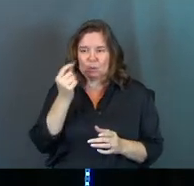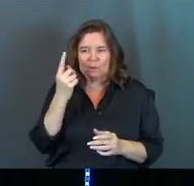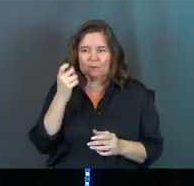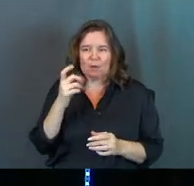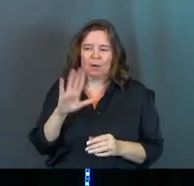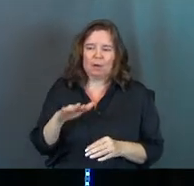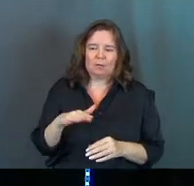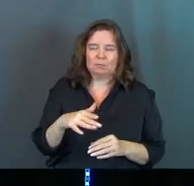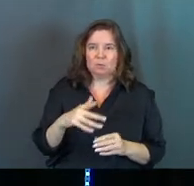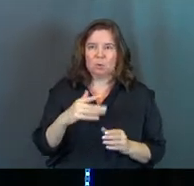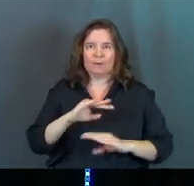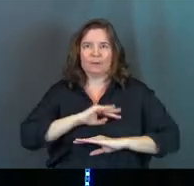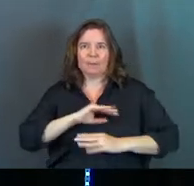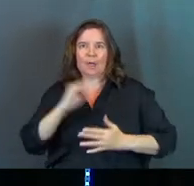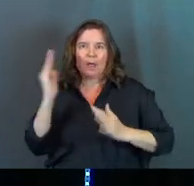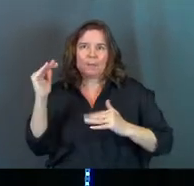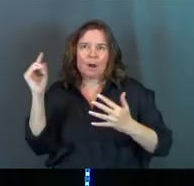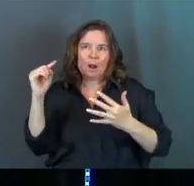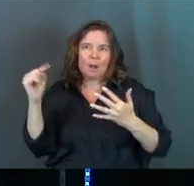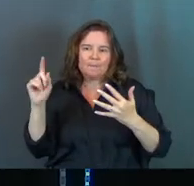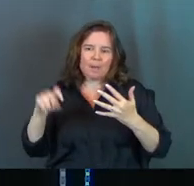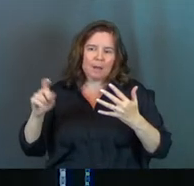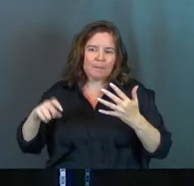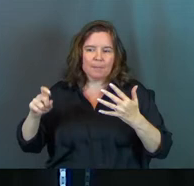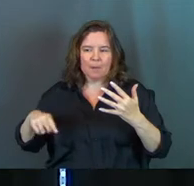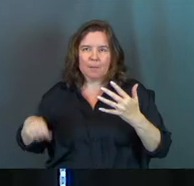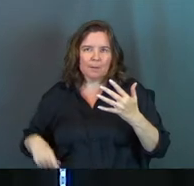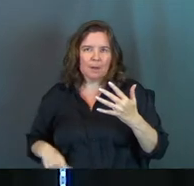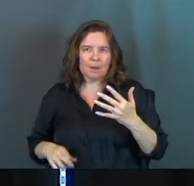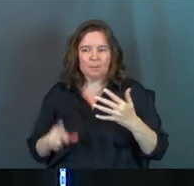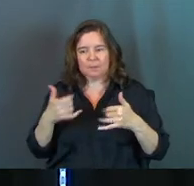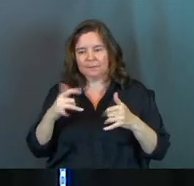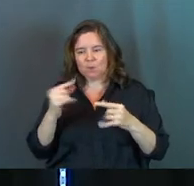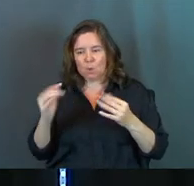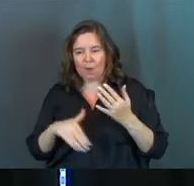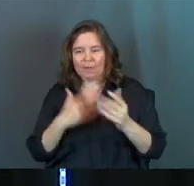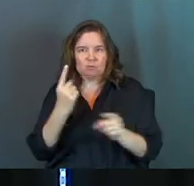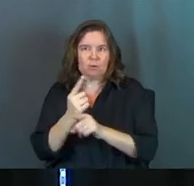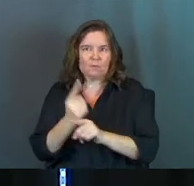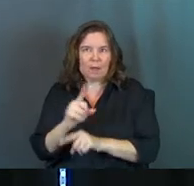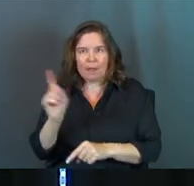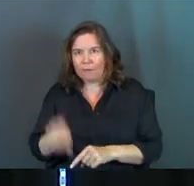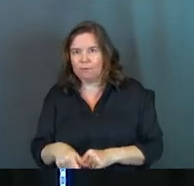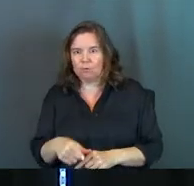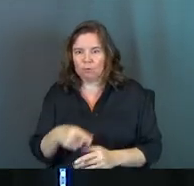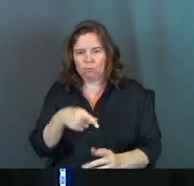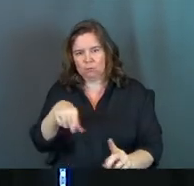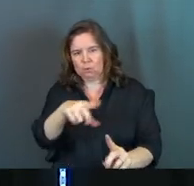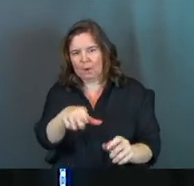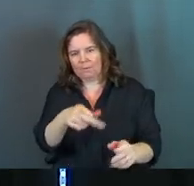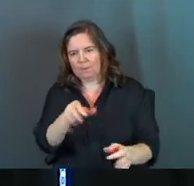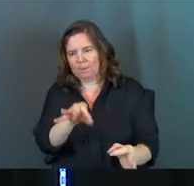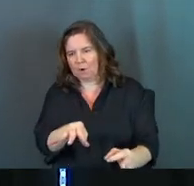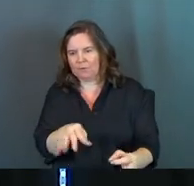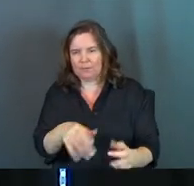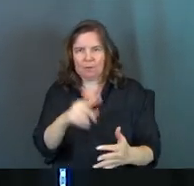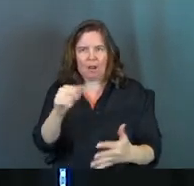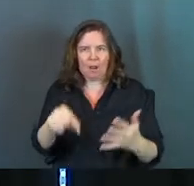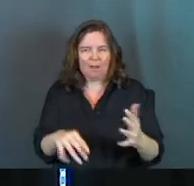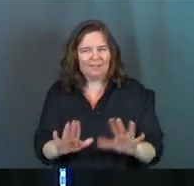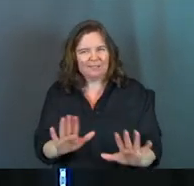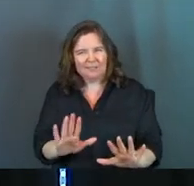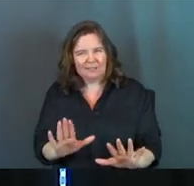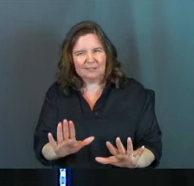you guys are never, like, you have to meet these expectations. Like, I'm going to die on the cross for you, but you still have to do all things right. You still have to be, like, to live in perfect righteousness. Like,